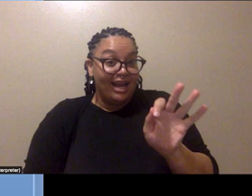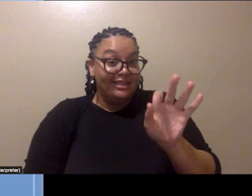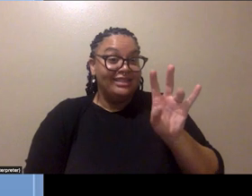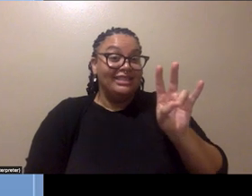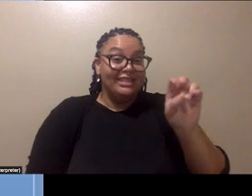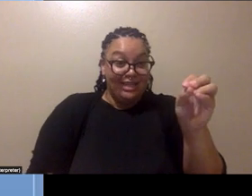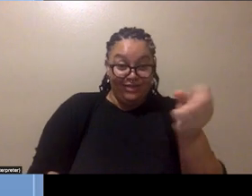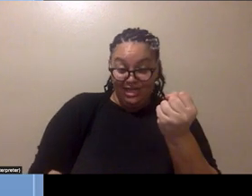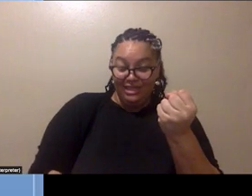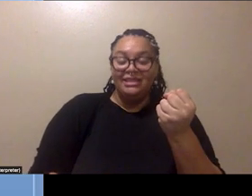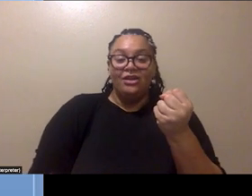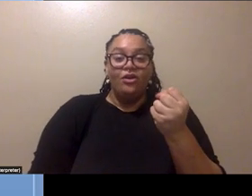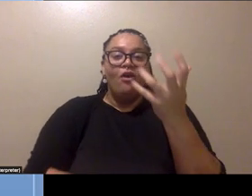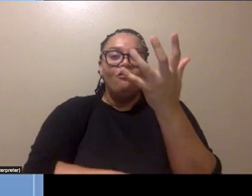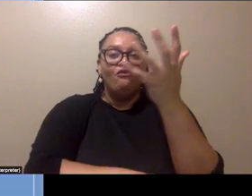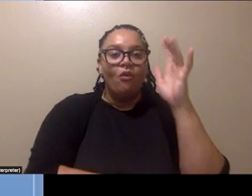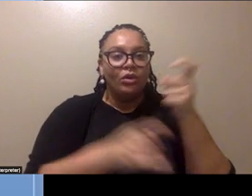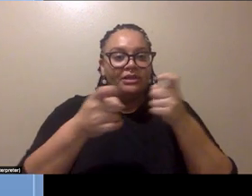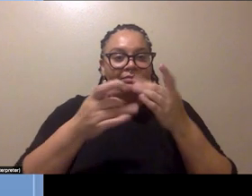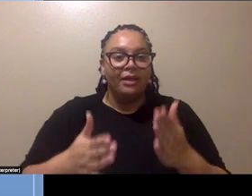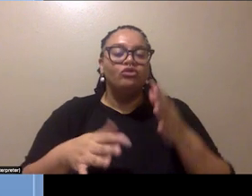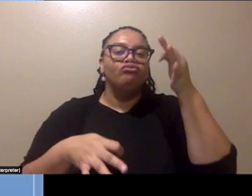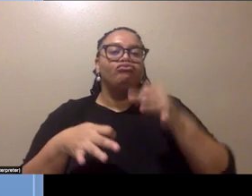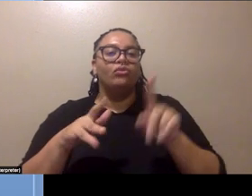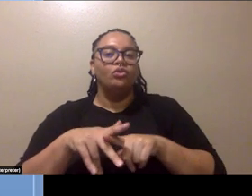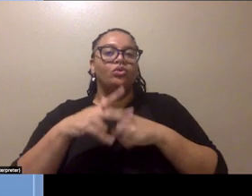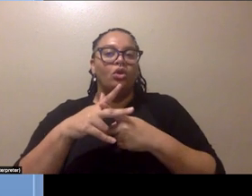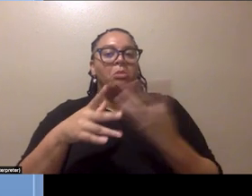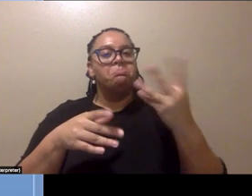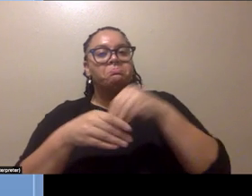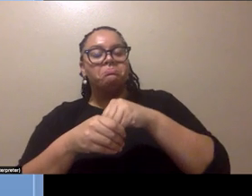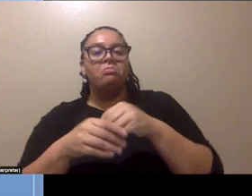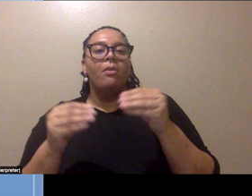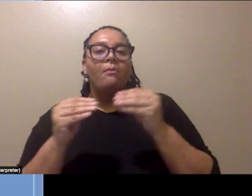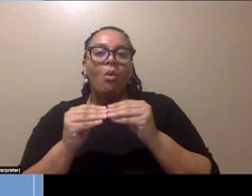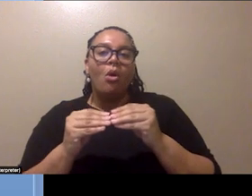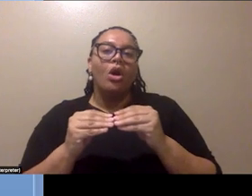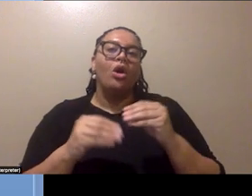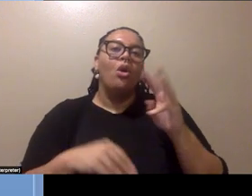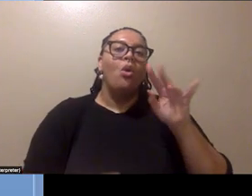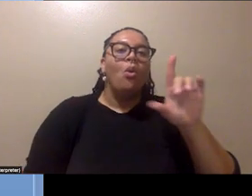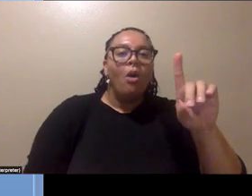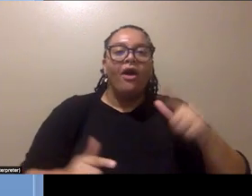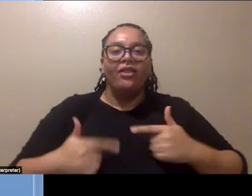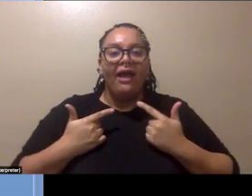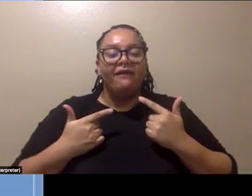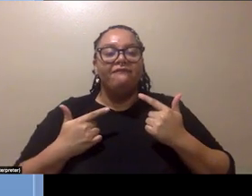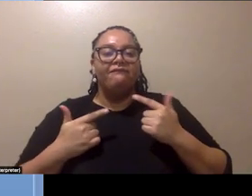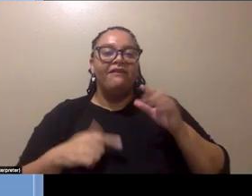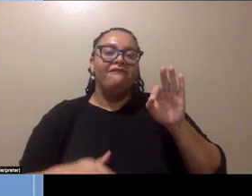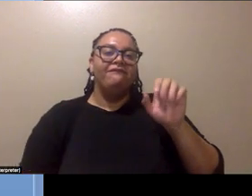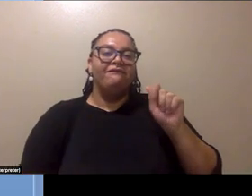the 1970s, forest managers decided to start incorporating more wildlife habitat and more